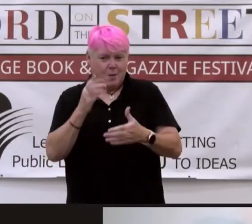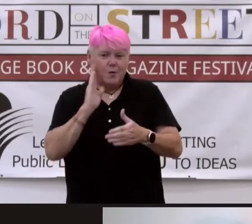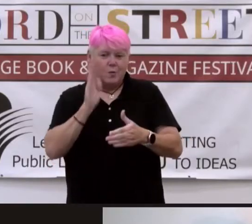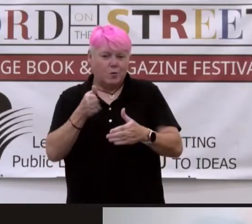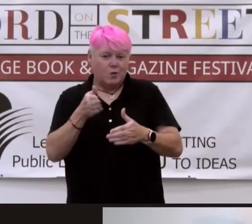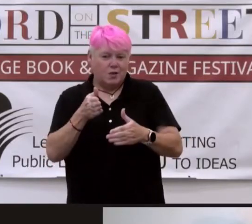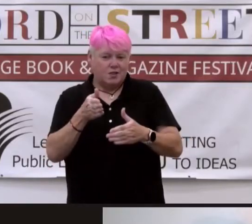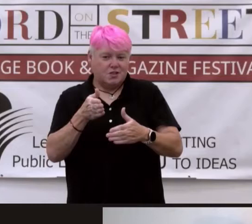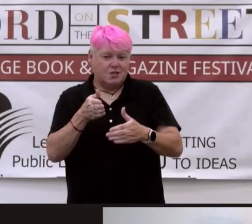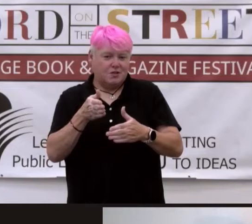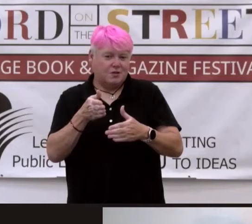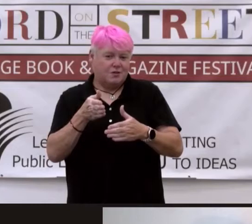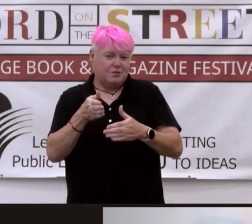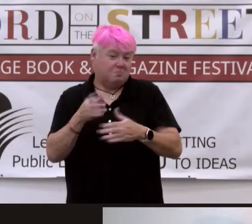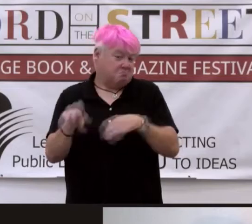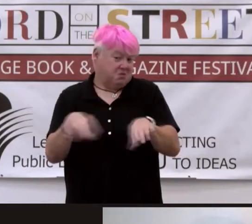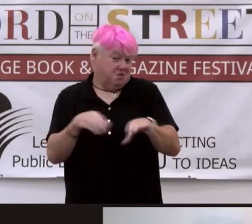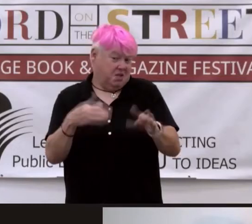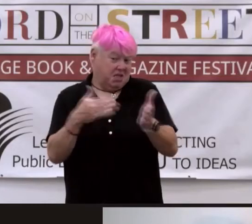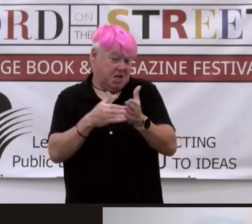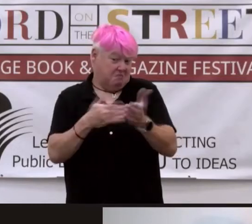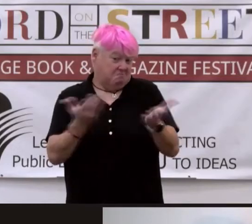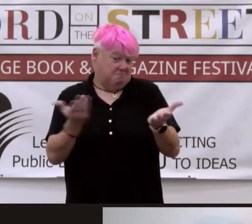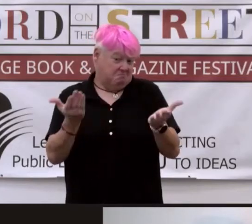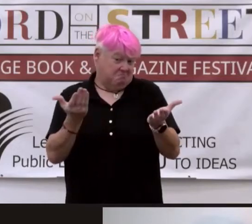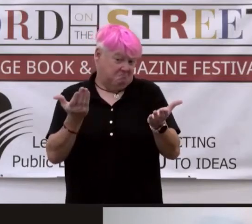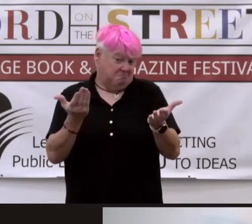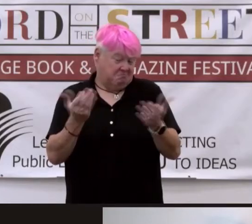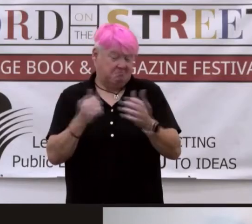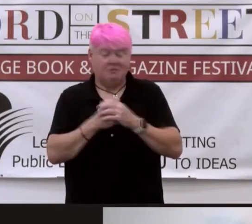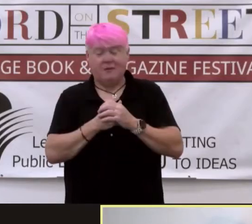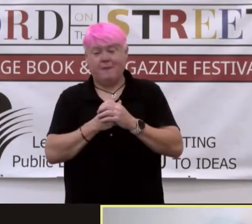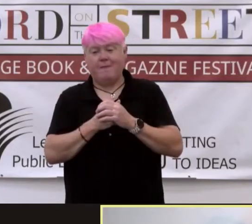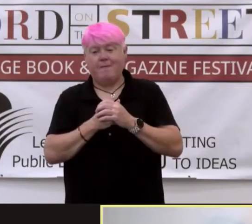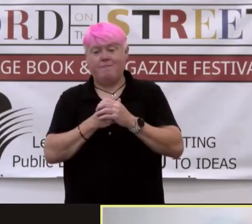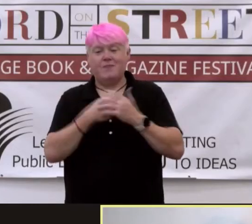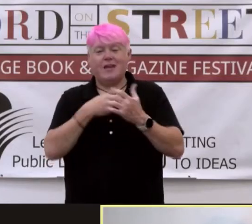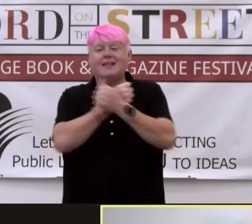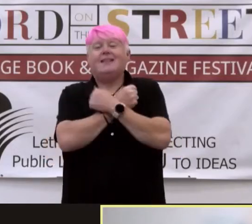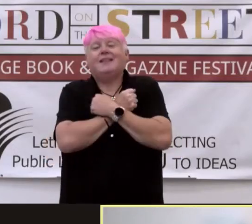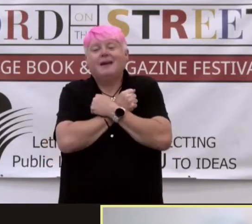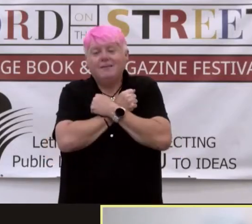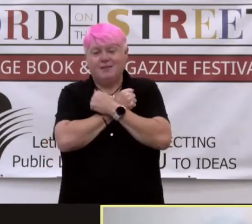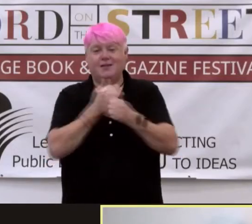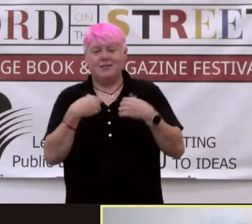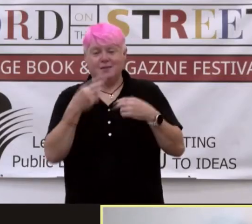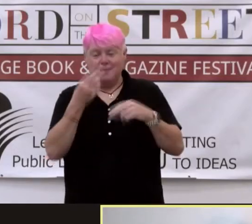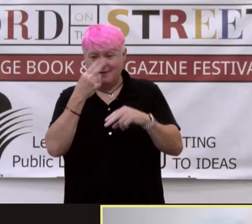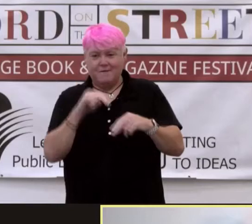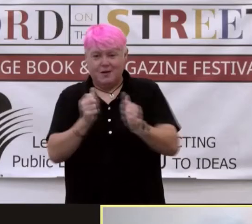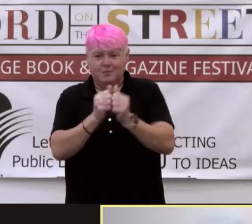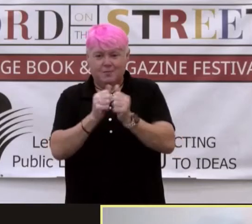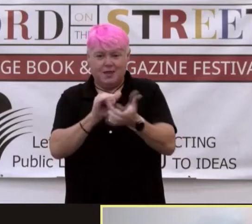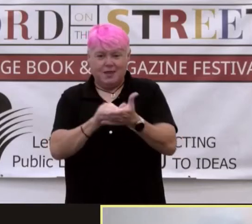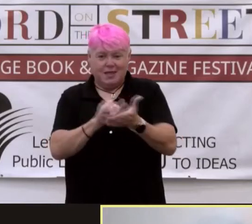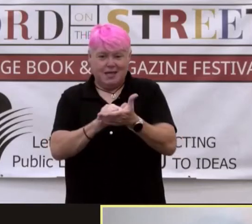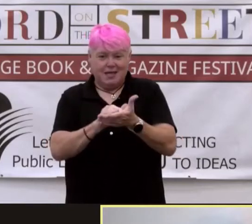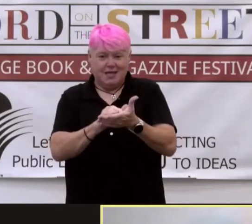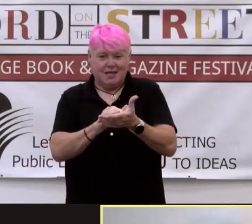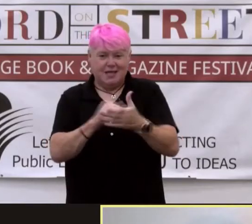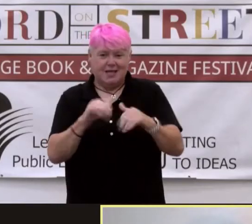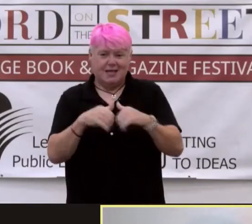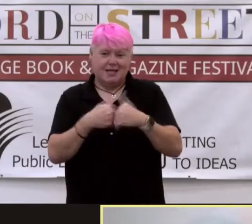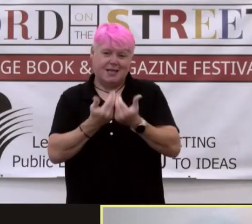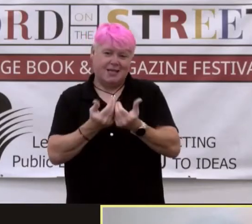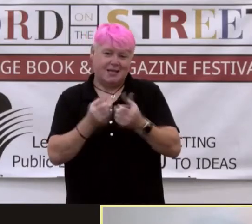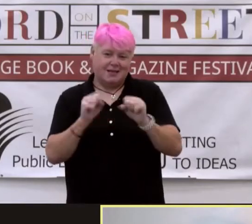component or something similar like that again with one of your books? I'd love to. I had so much fun with that. I just keep thinking, how can I